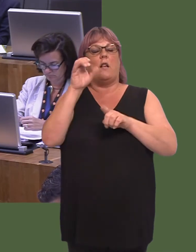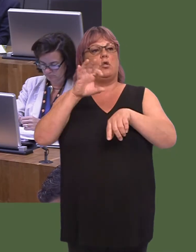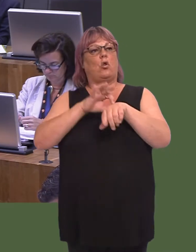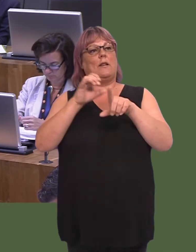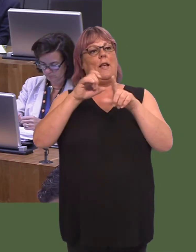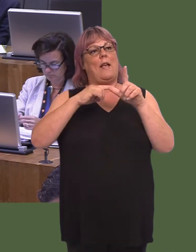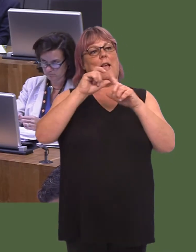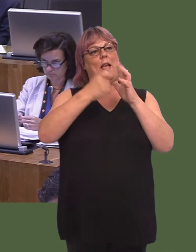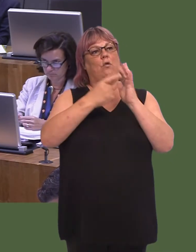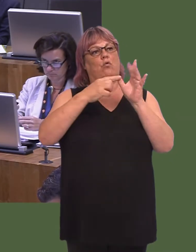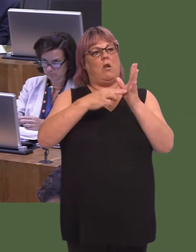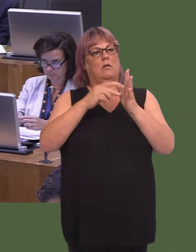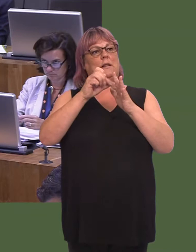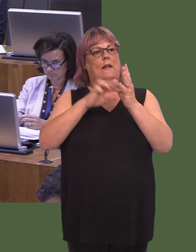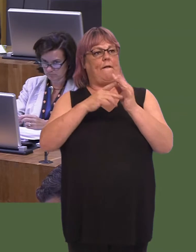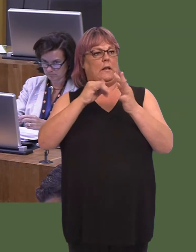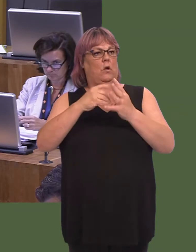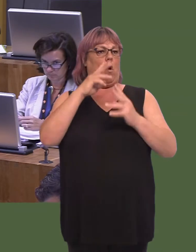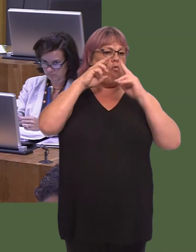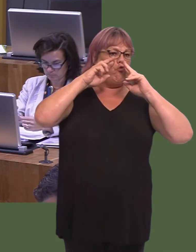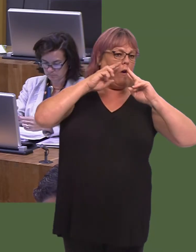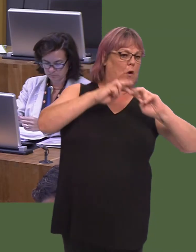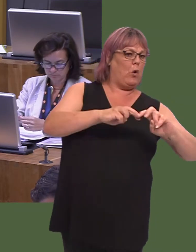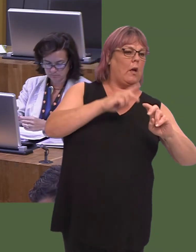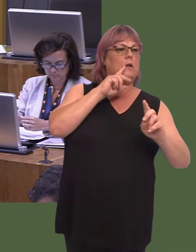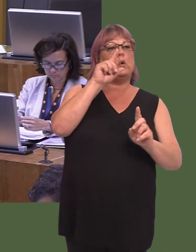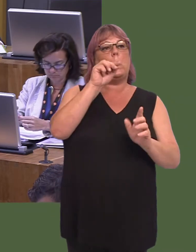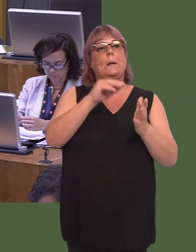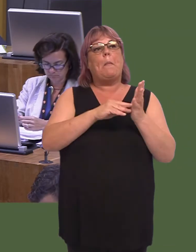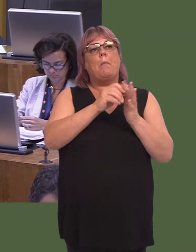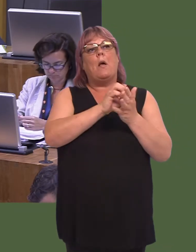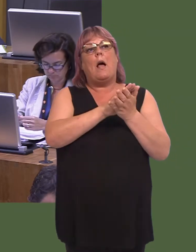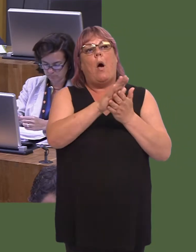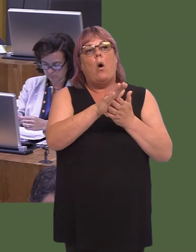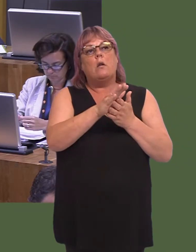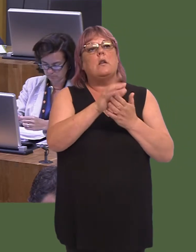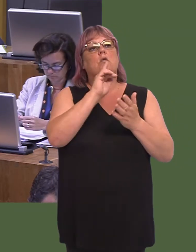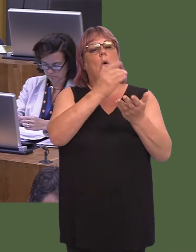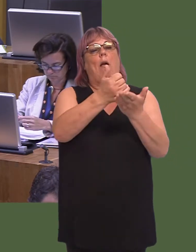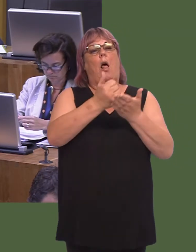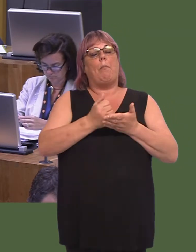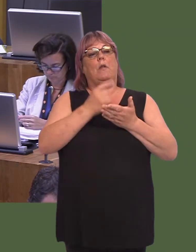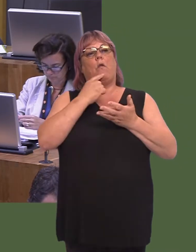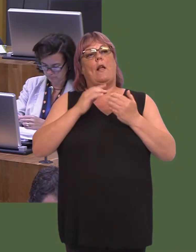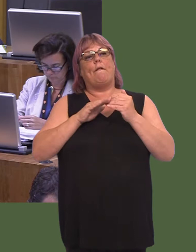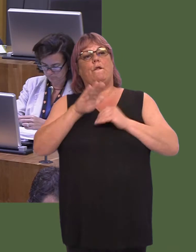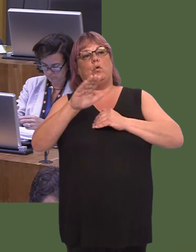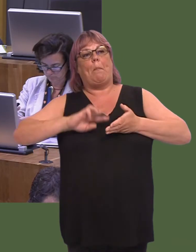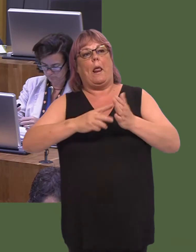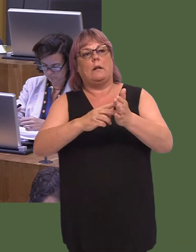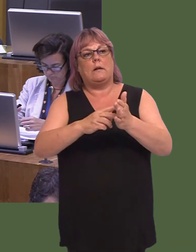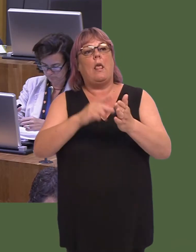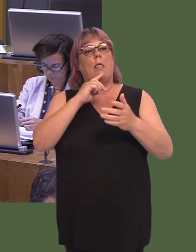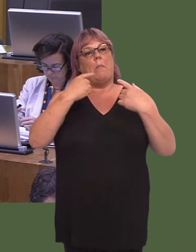also commissioned Dr Adrian Davis to carry out an evidence review on the 20-mile-an-hour limits to inform any future policy development. That review